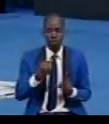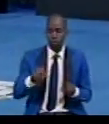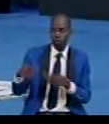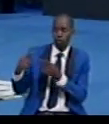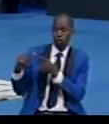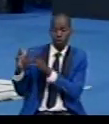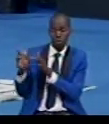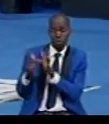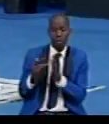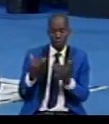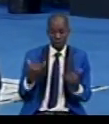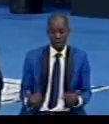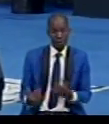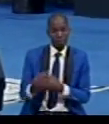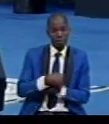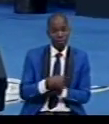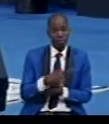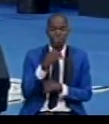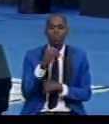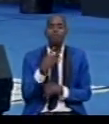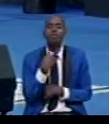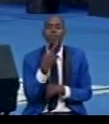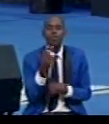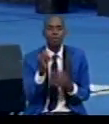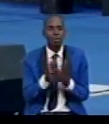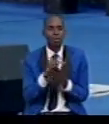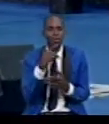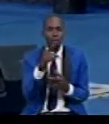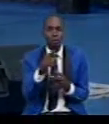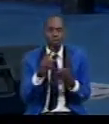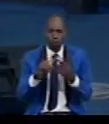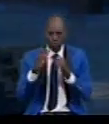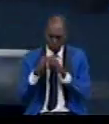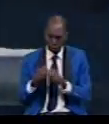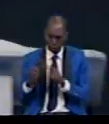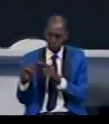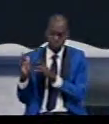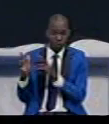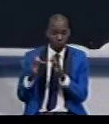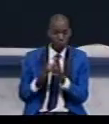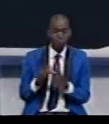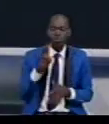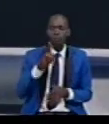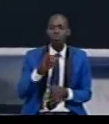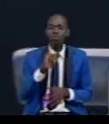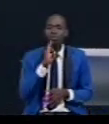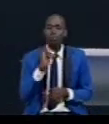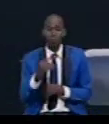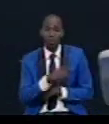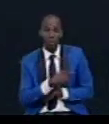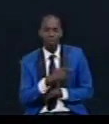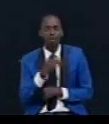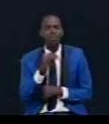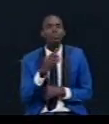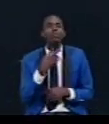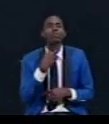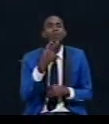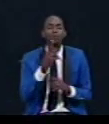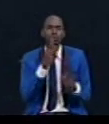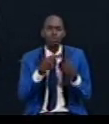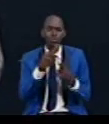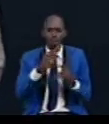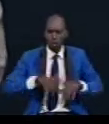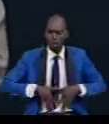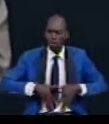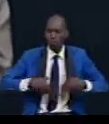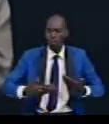the day. The one that says bow to Jesus, this is your day. The one that says confess to